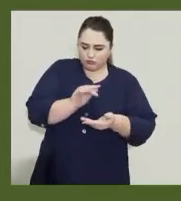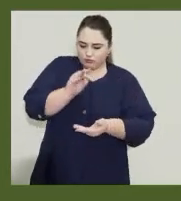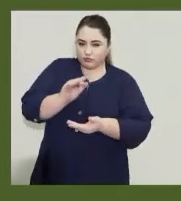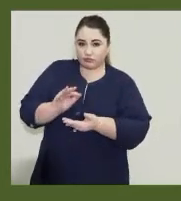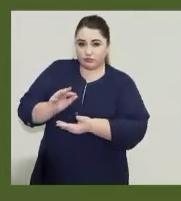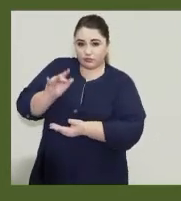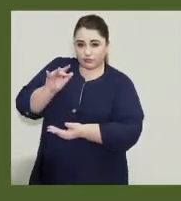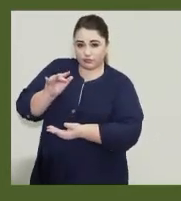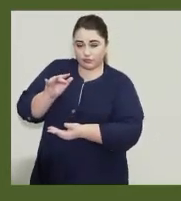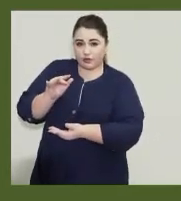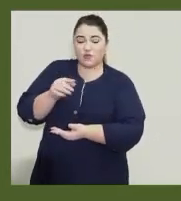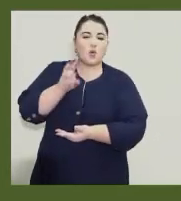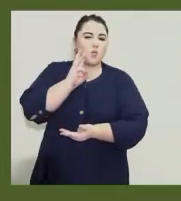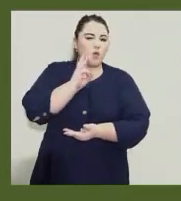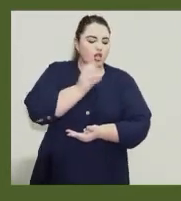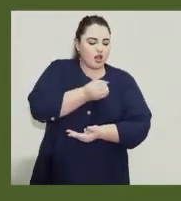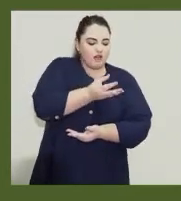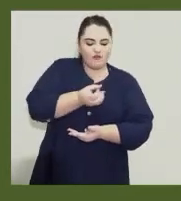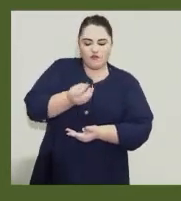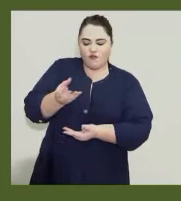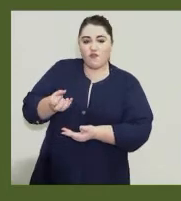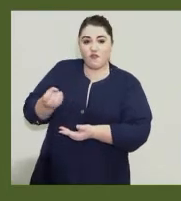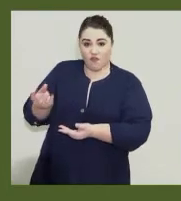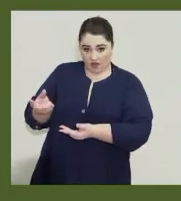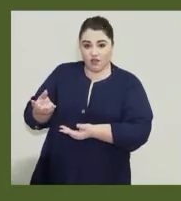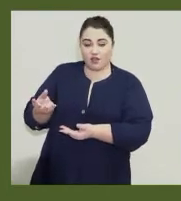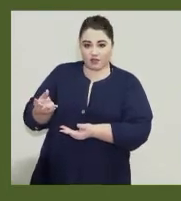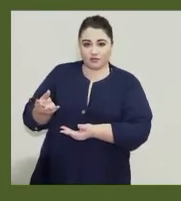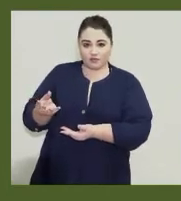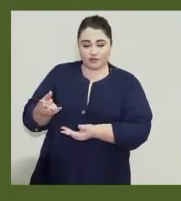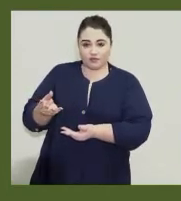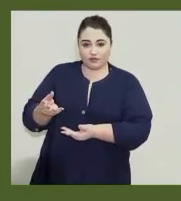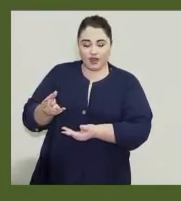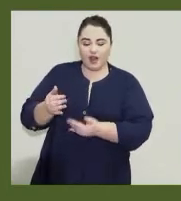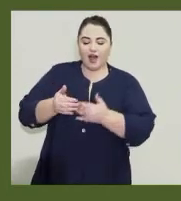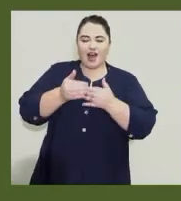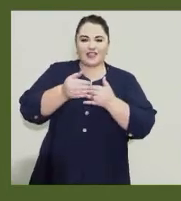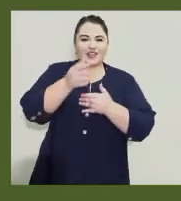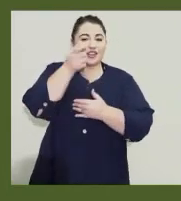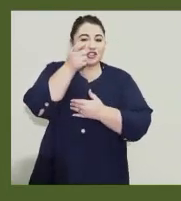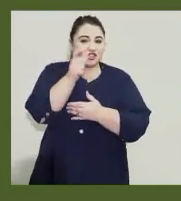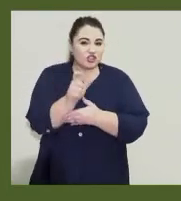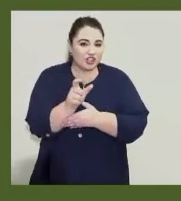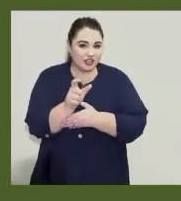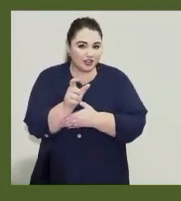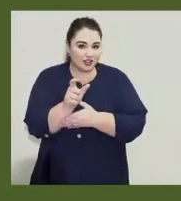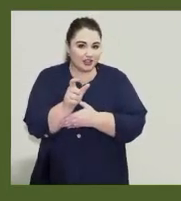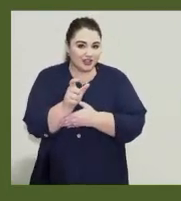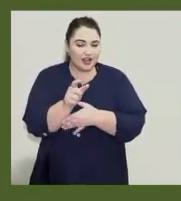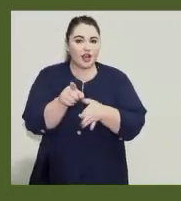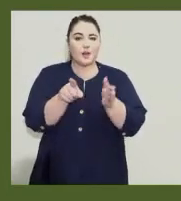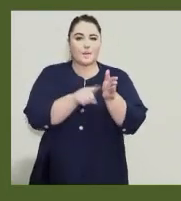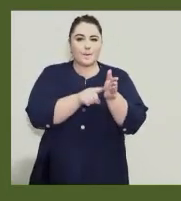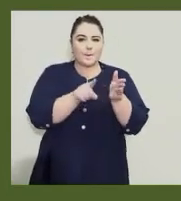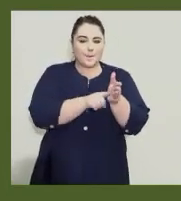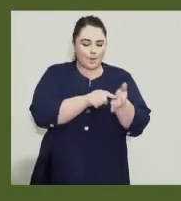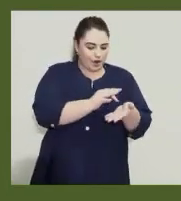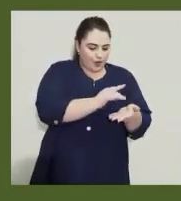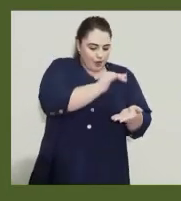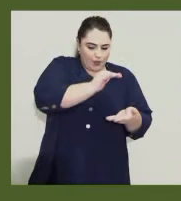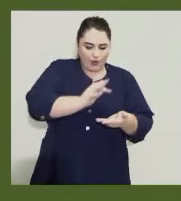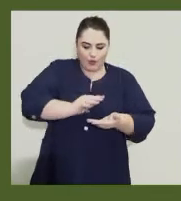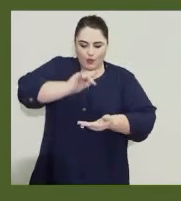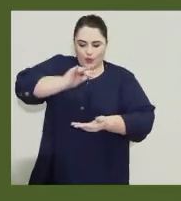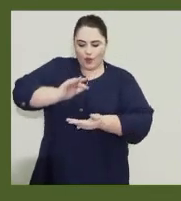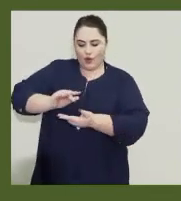him those different volumes of water to drink, they then checked how much urine, what is the